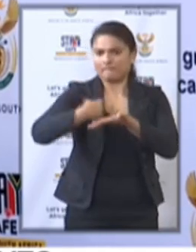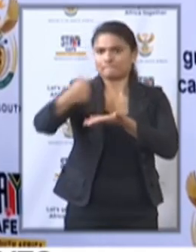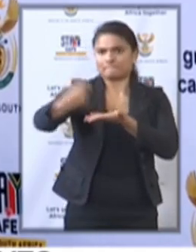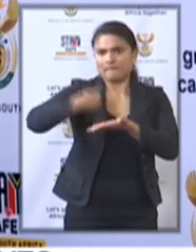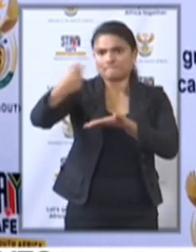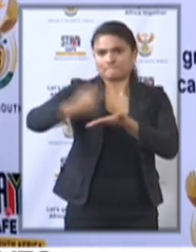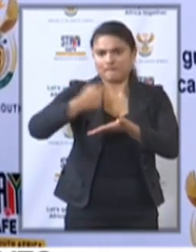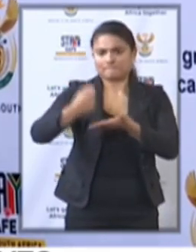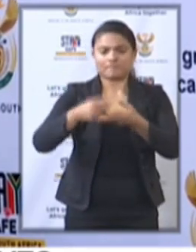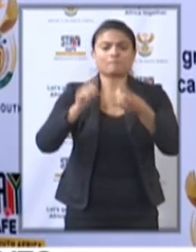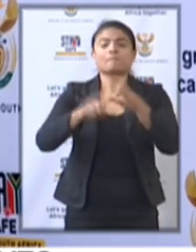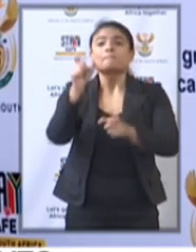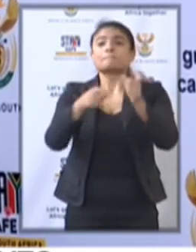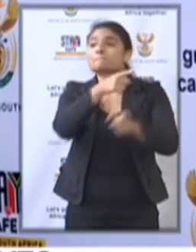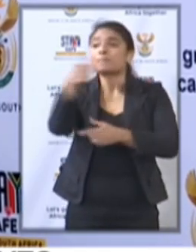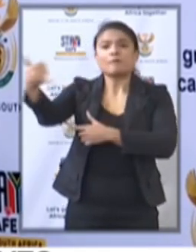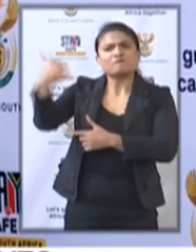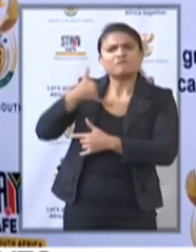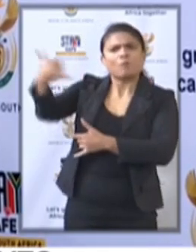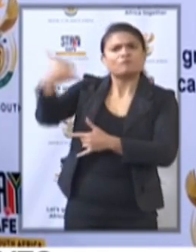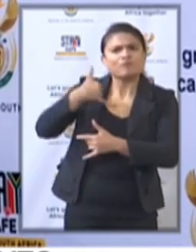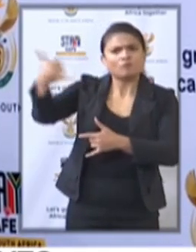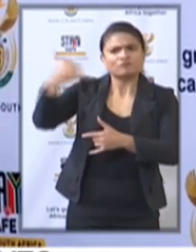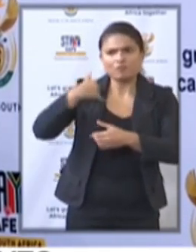calls. Joining me is